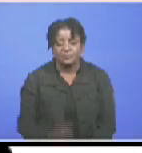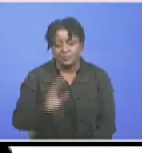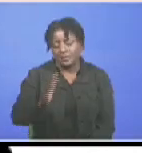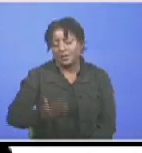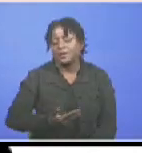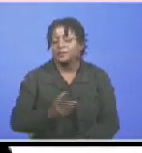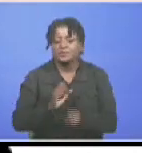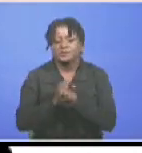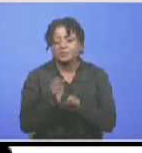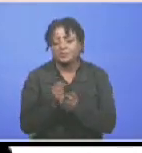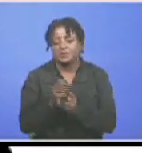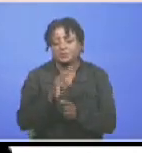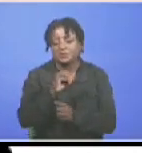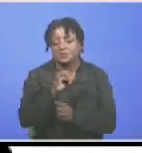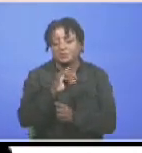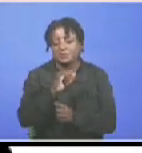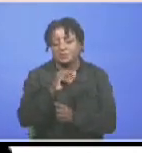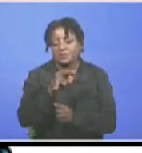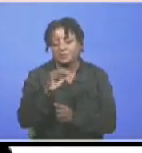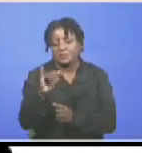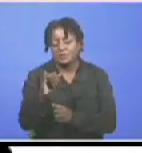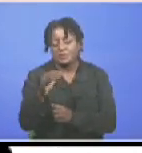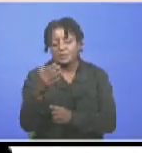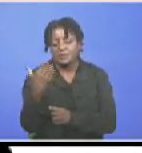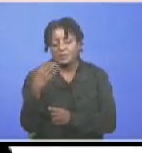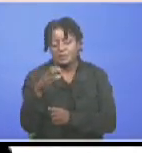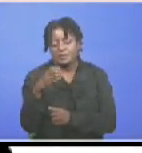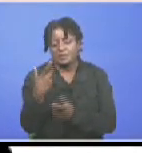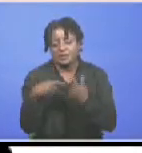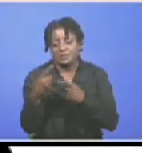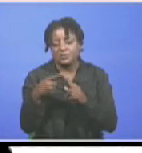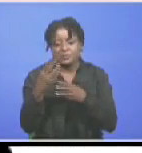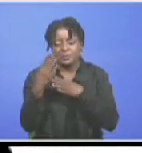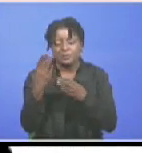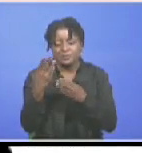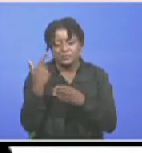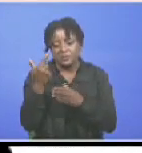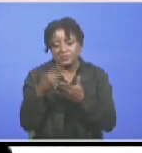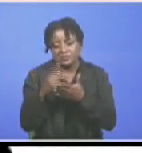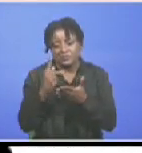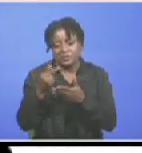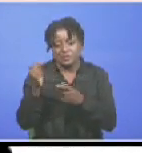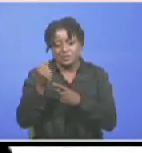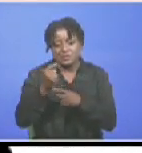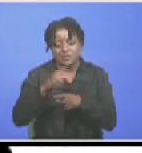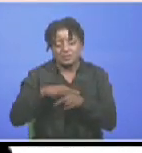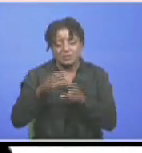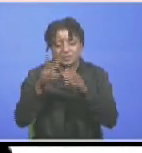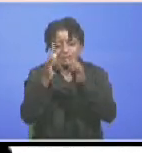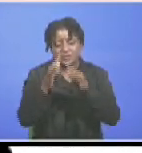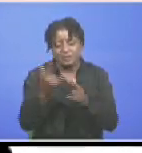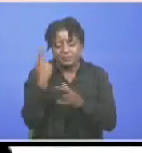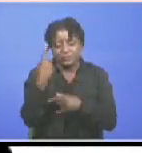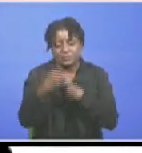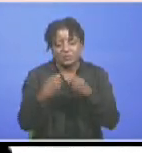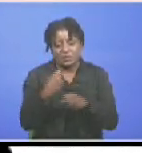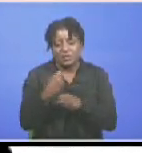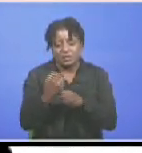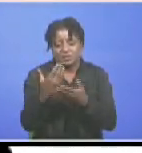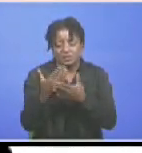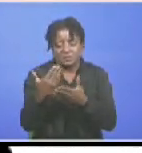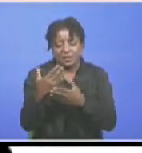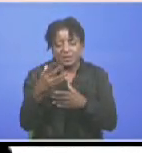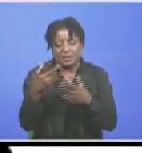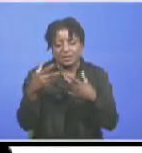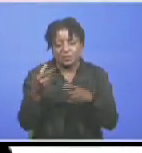Welcome to sports, everybody. The Miami Heat came to the Bahamas for a preseason camp a few years back and went on to win an NBA championship. And after coming